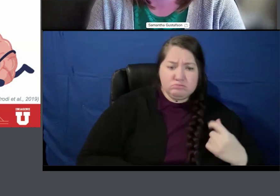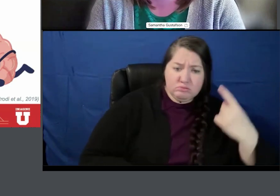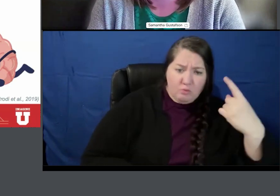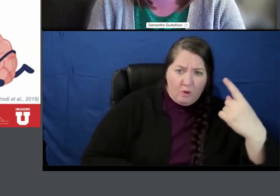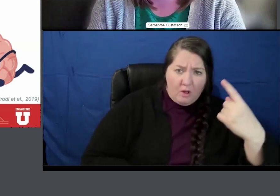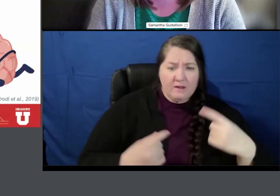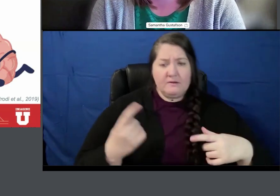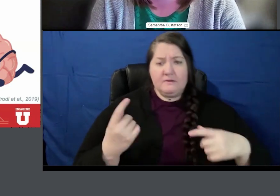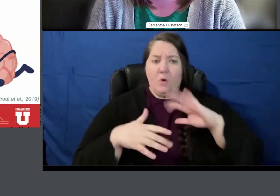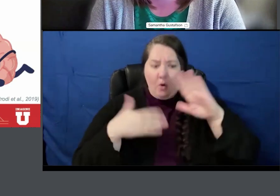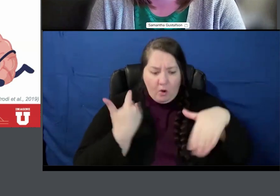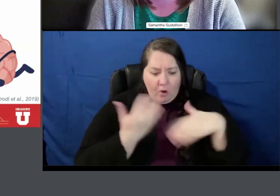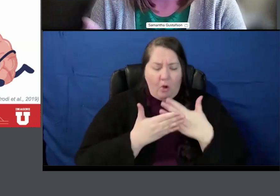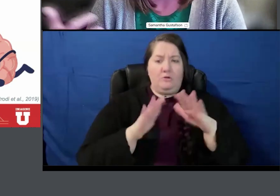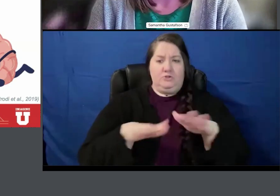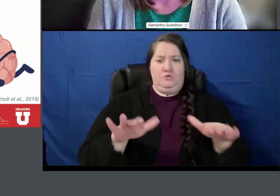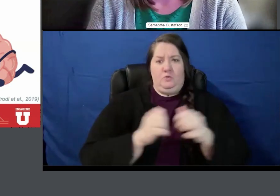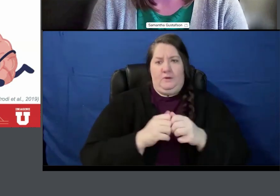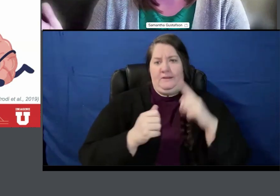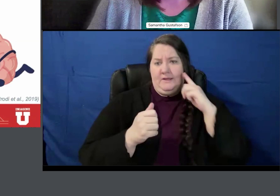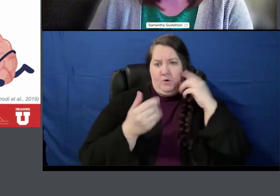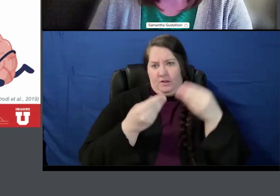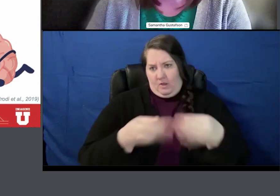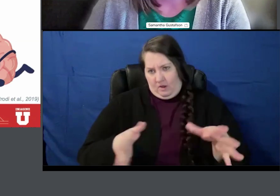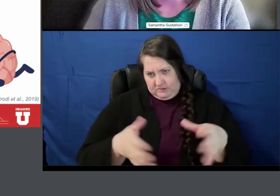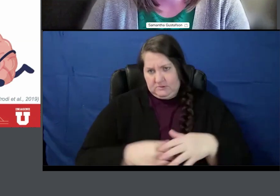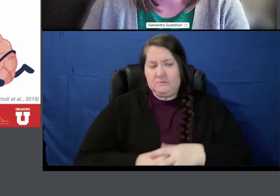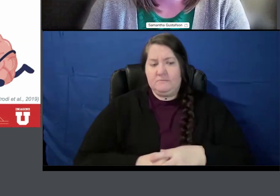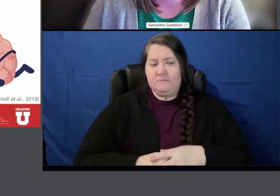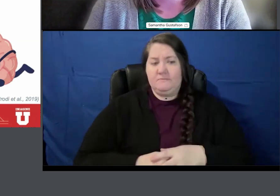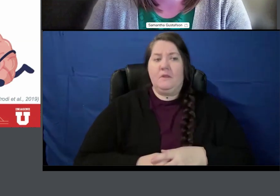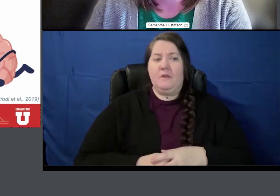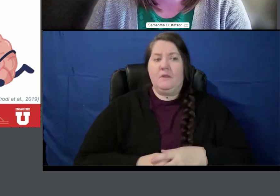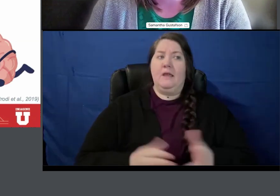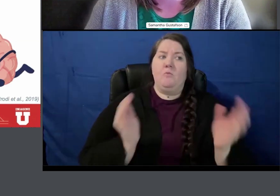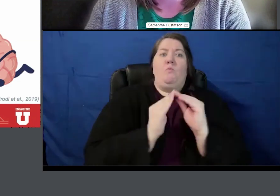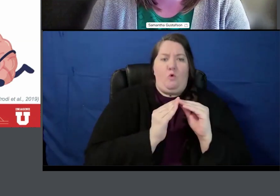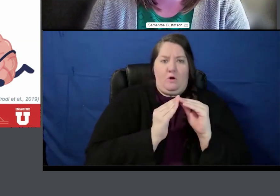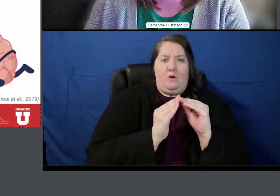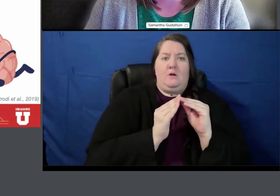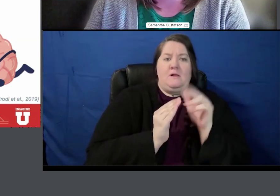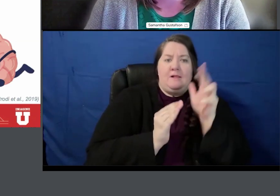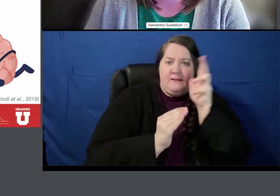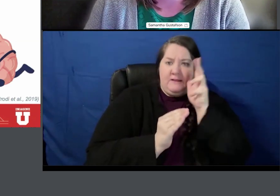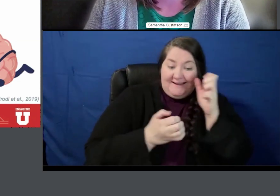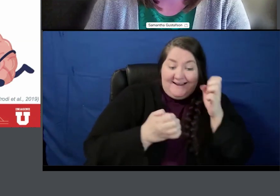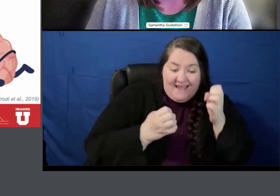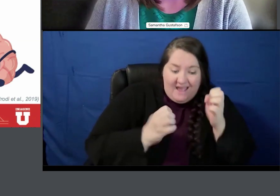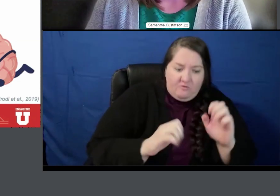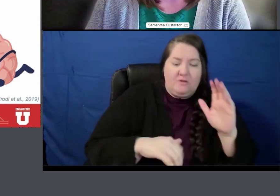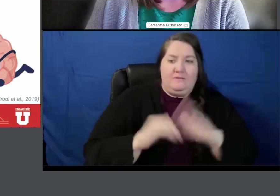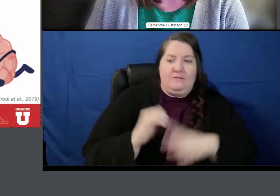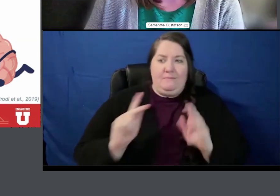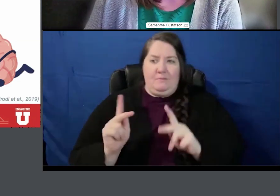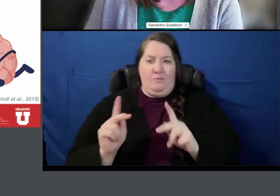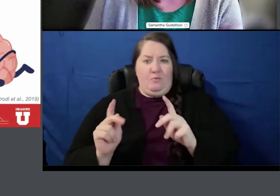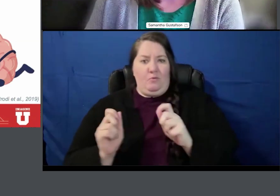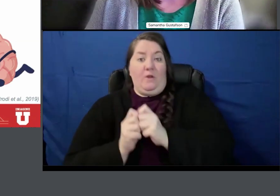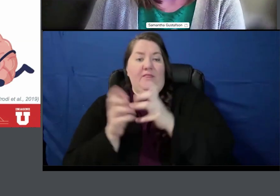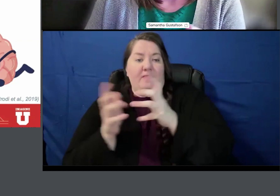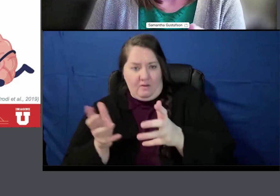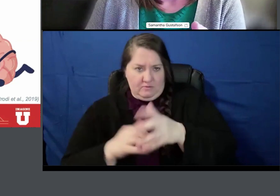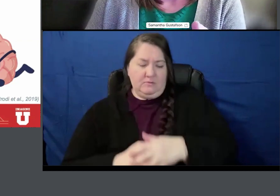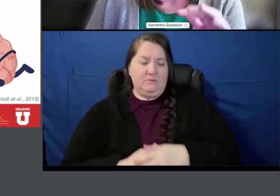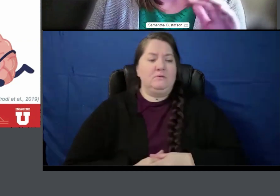with hearing loss. The research has shown demonstrates greater listening effort than the children who don't have hearing loss. So I'm going to walk